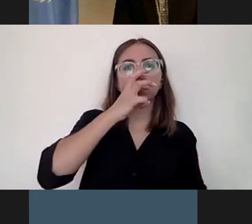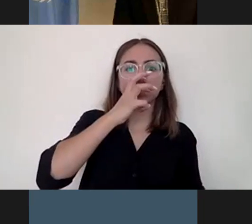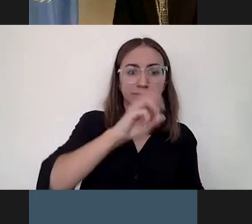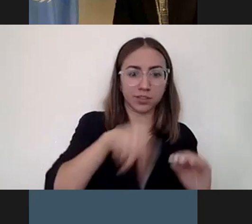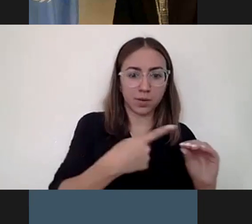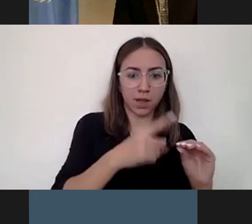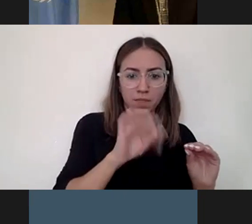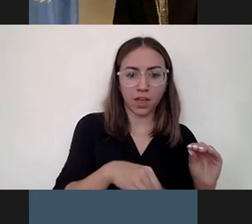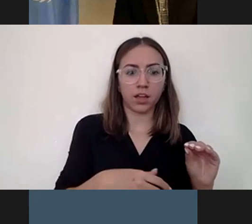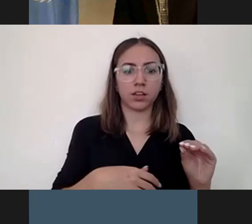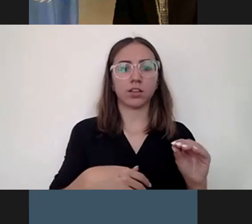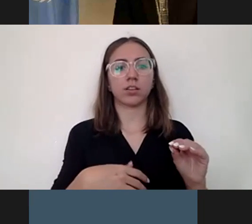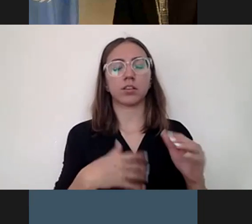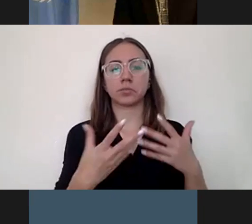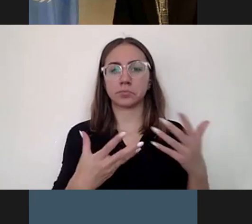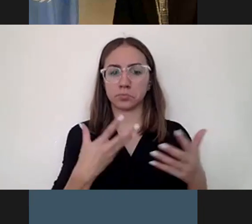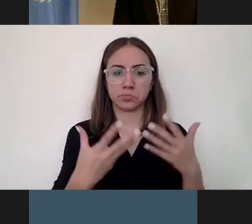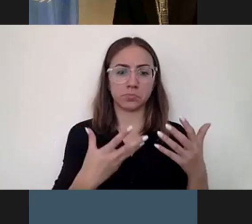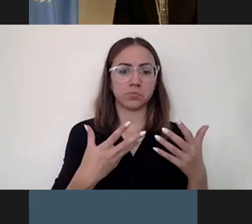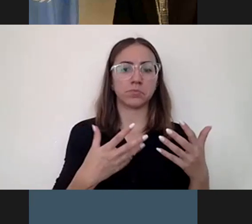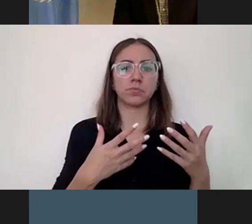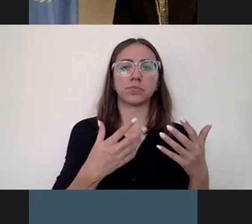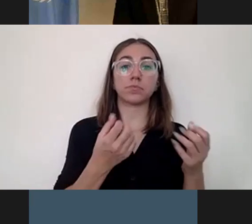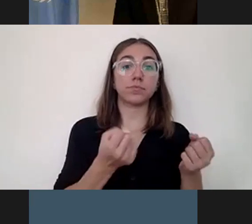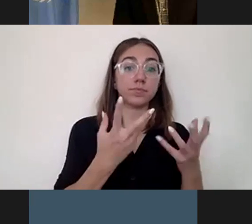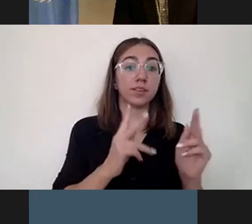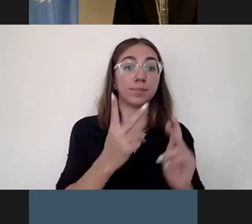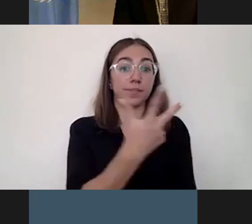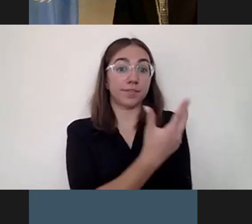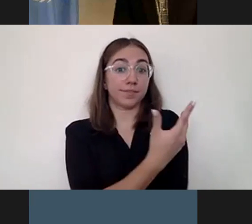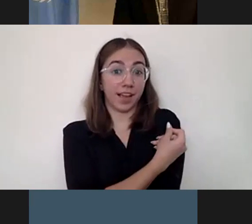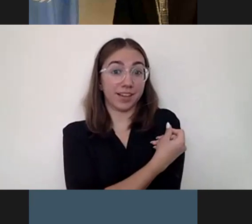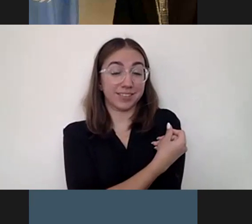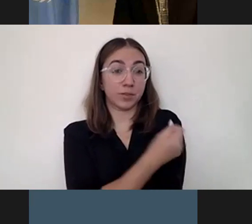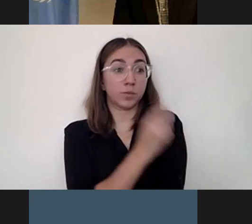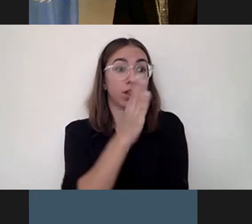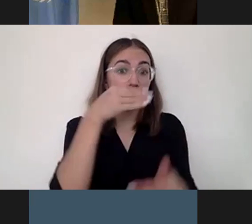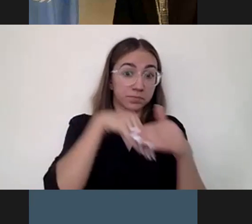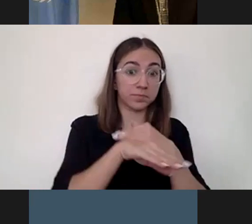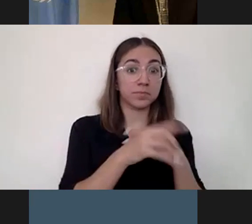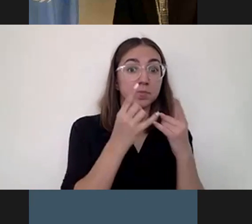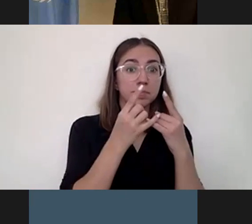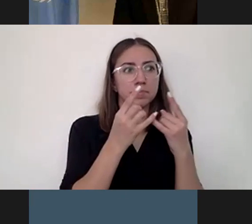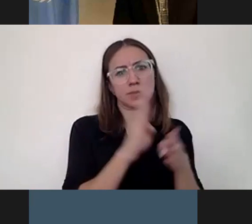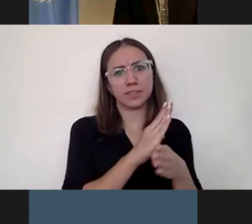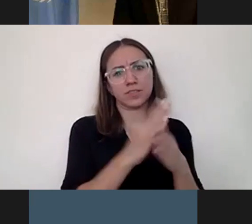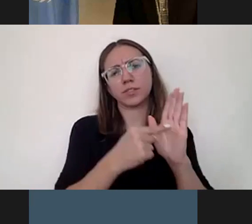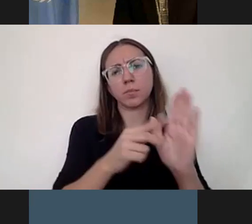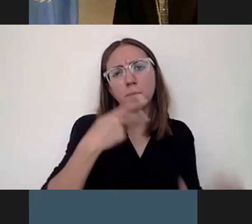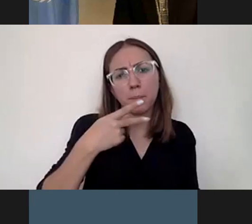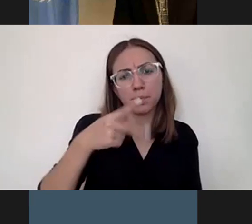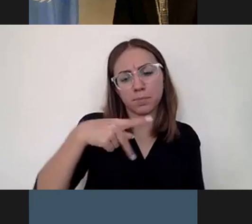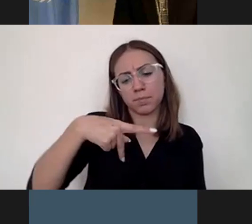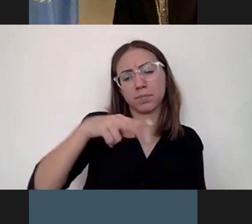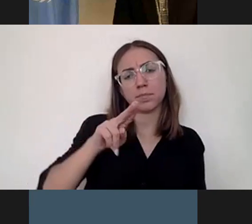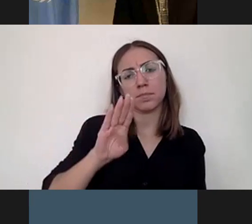have a situation where many vaccinated people will be going into the business, let's say Publix, because that's where I see it, you know,